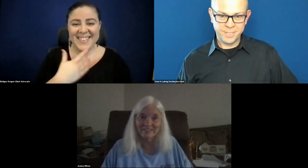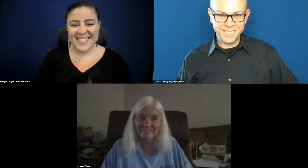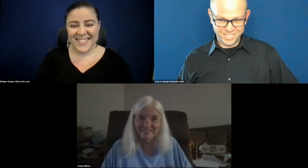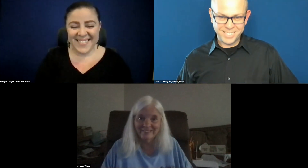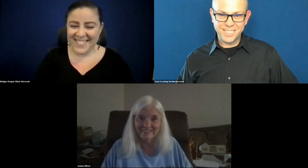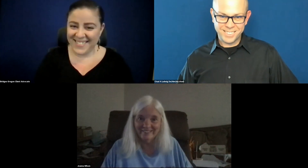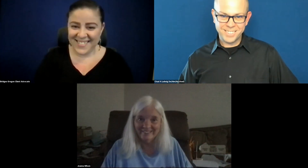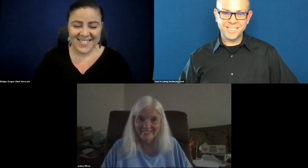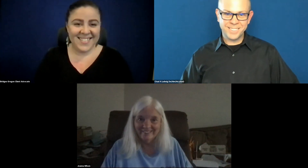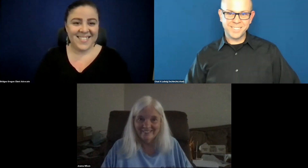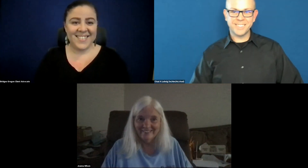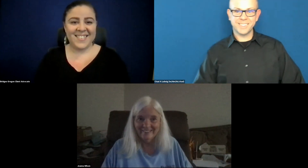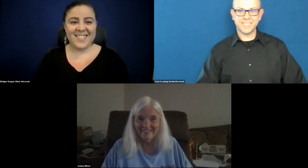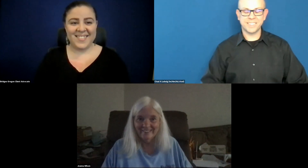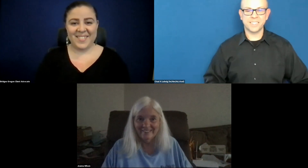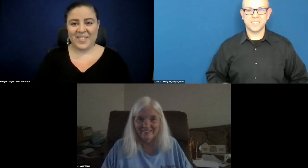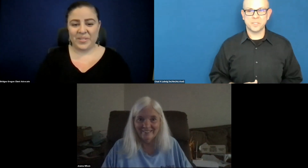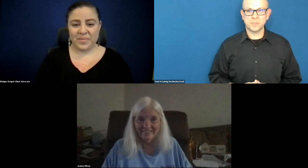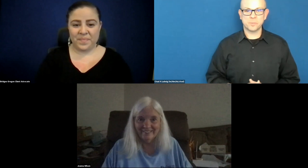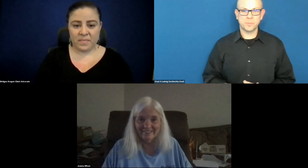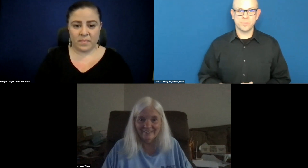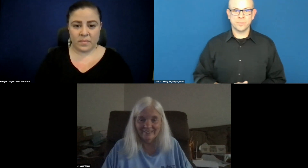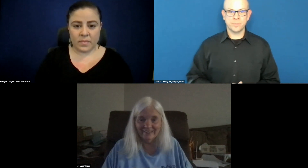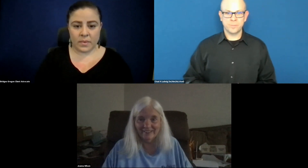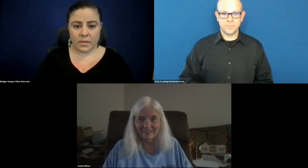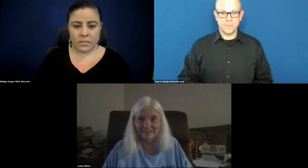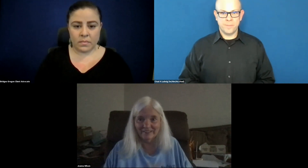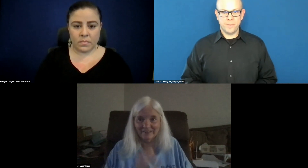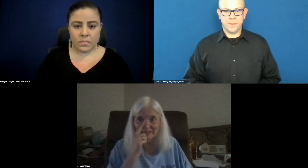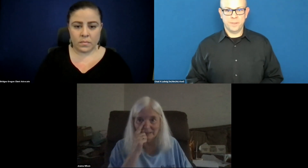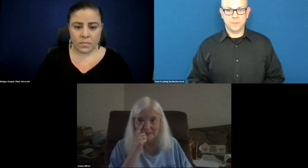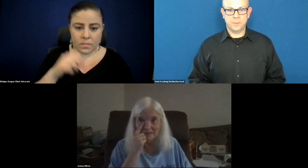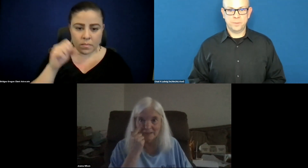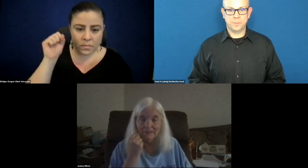now. Thank you. Thanks. Yeah, great.